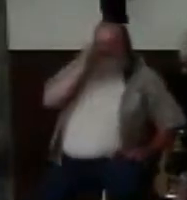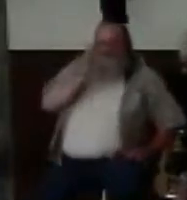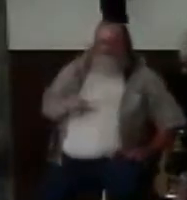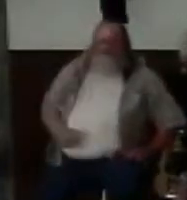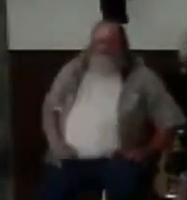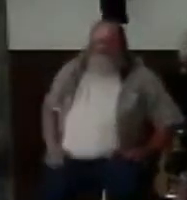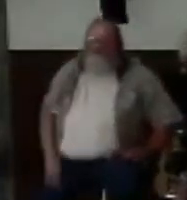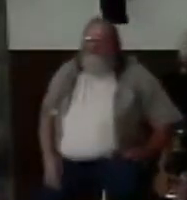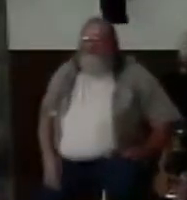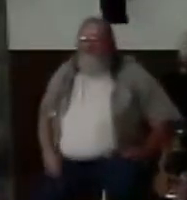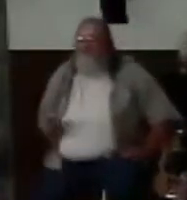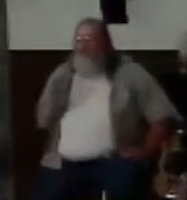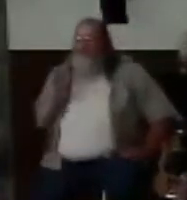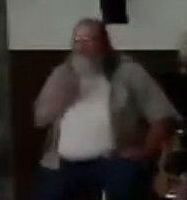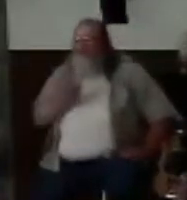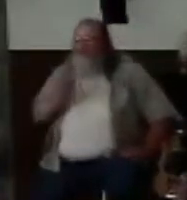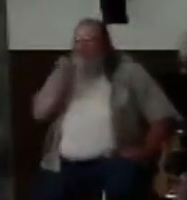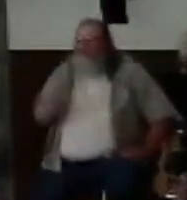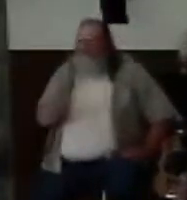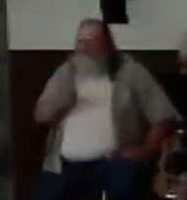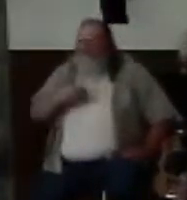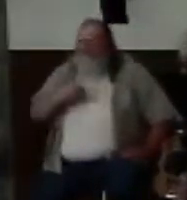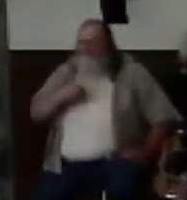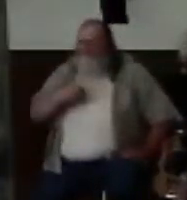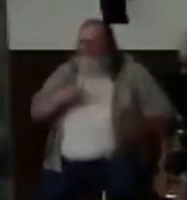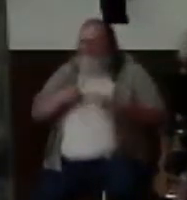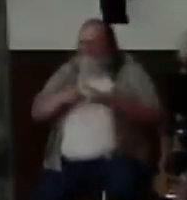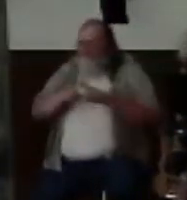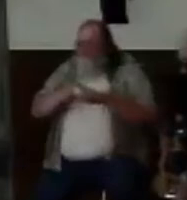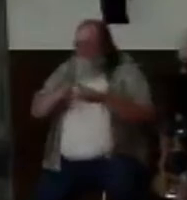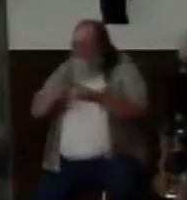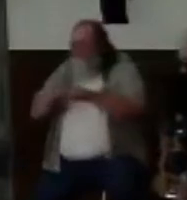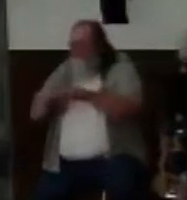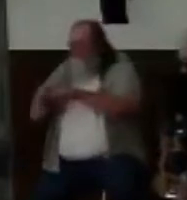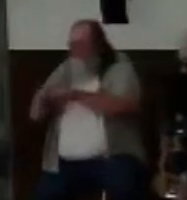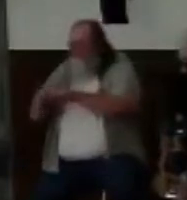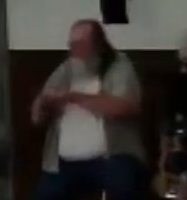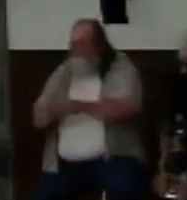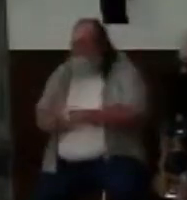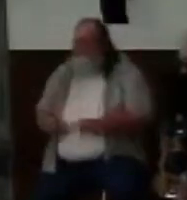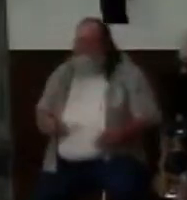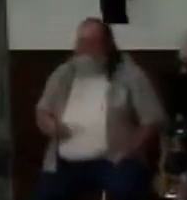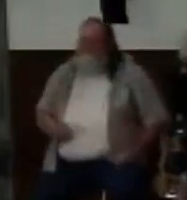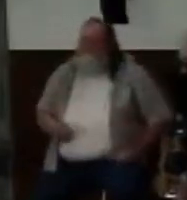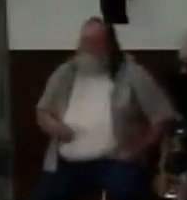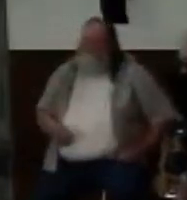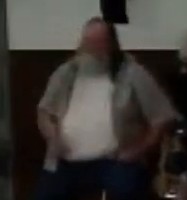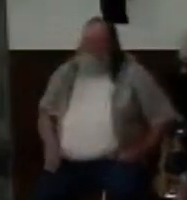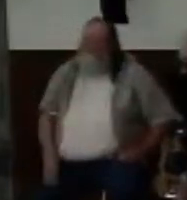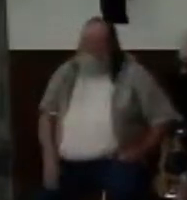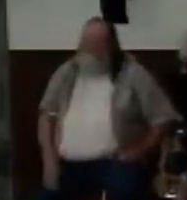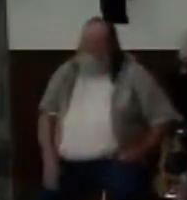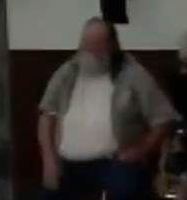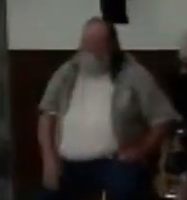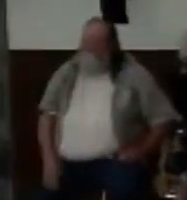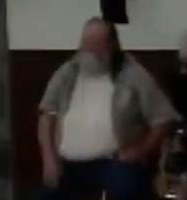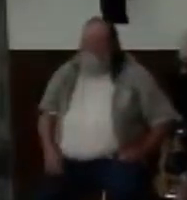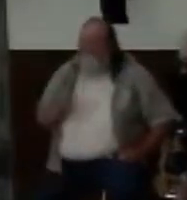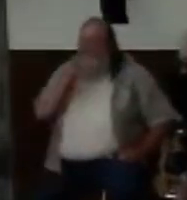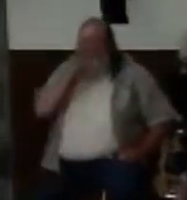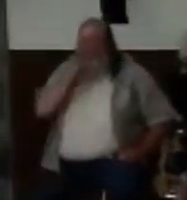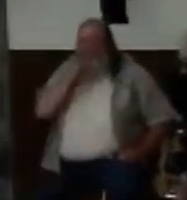plumbing, etc., things weren't that different back then. If you look at a typical